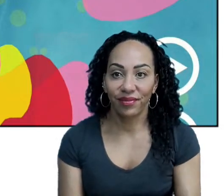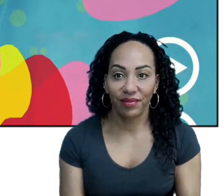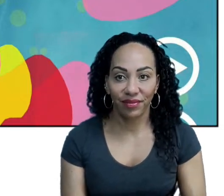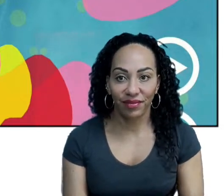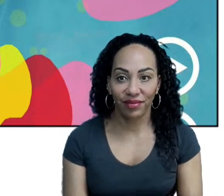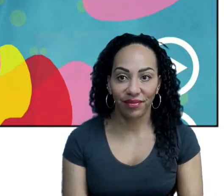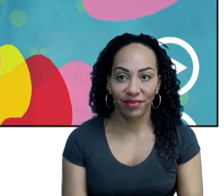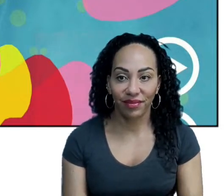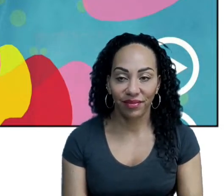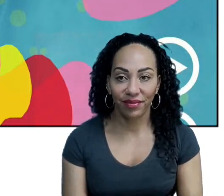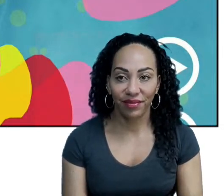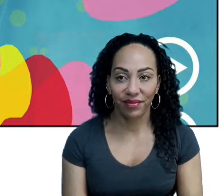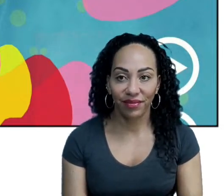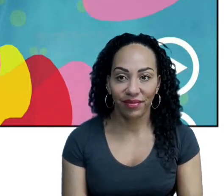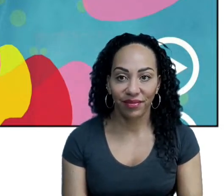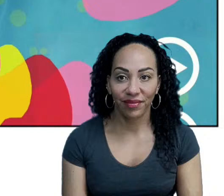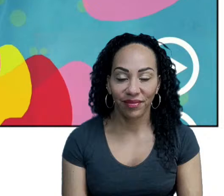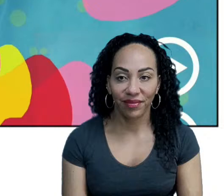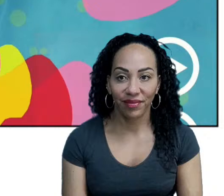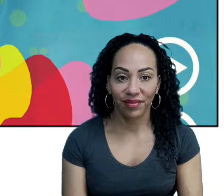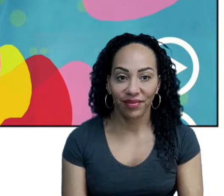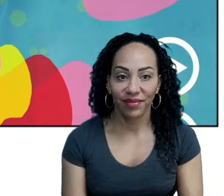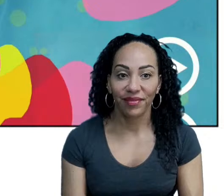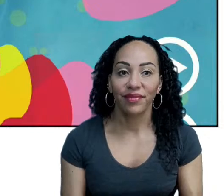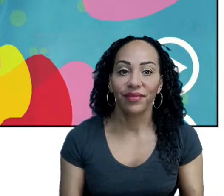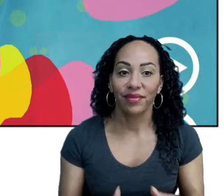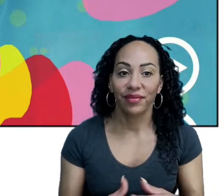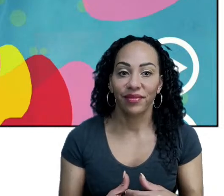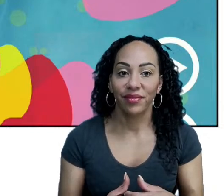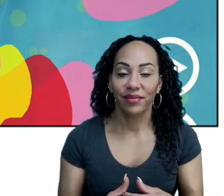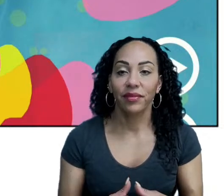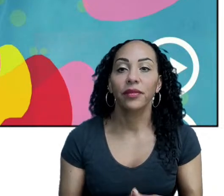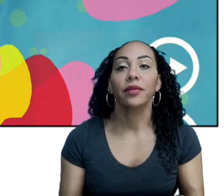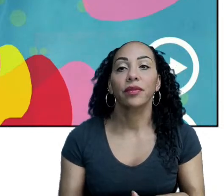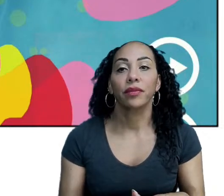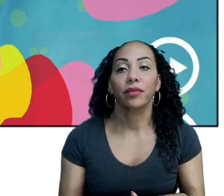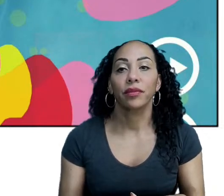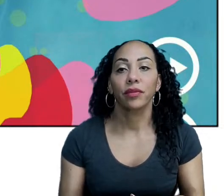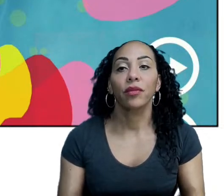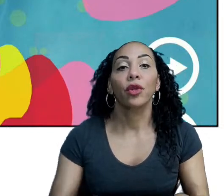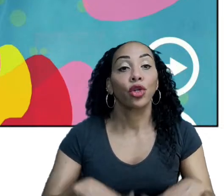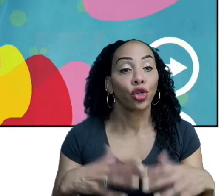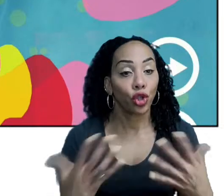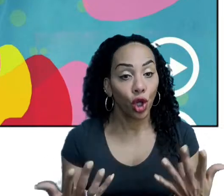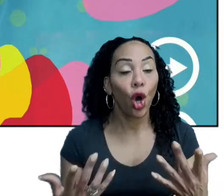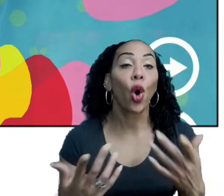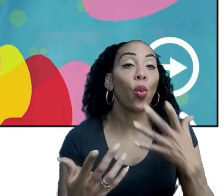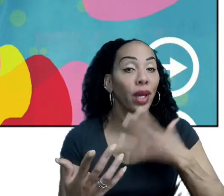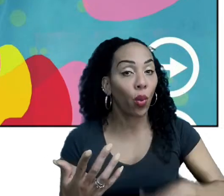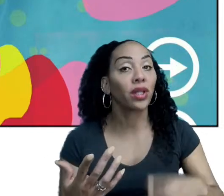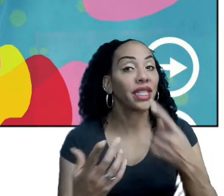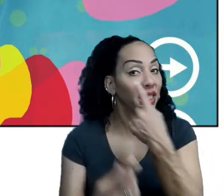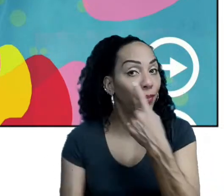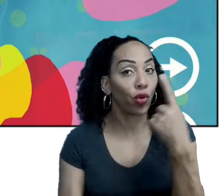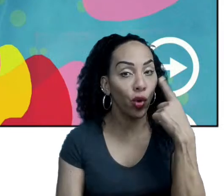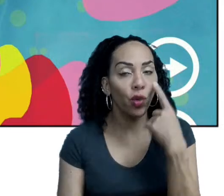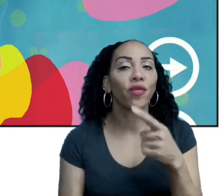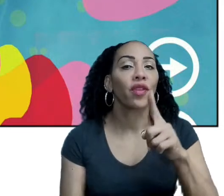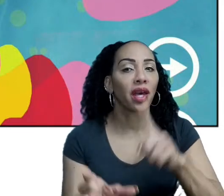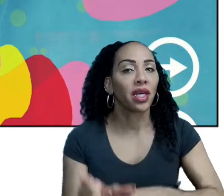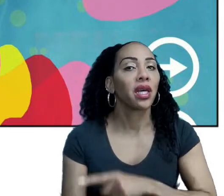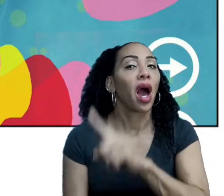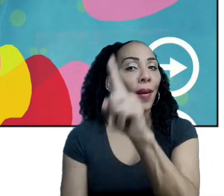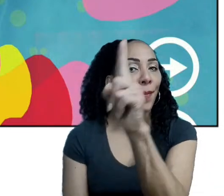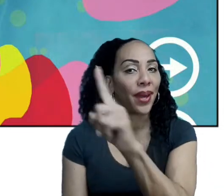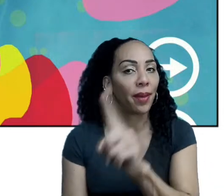our thing that we say all the time. We say, don't underestimate the young people. Okay? So how far can we take that? How